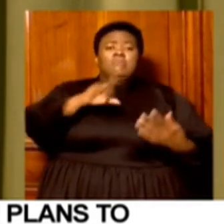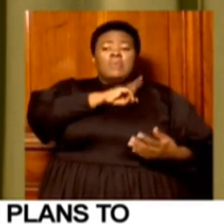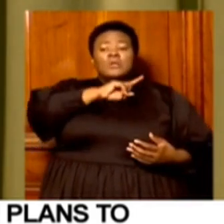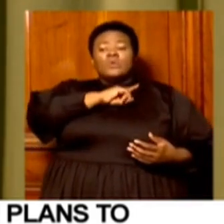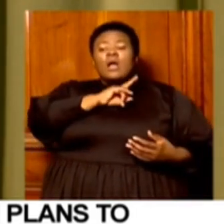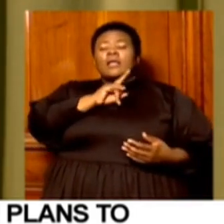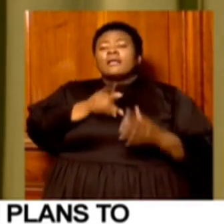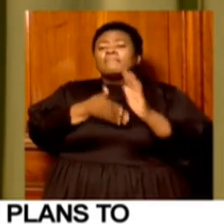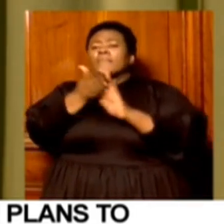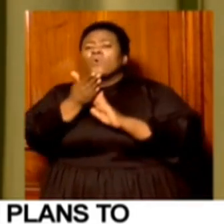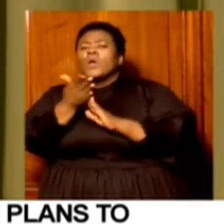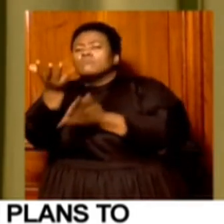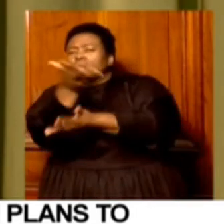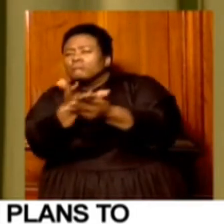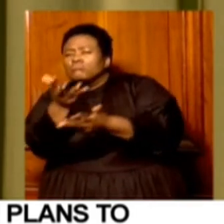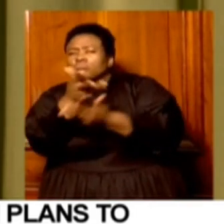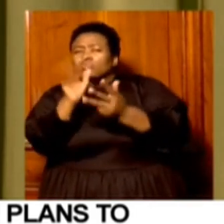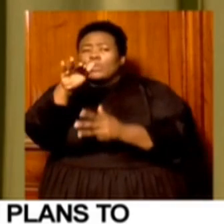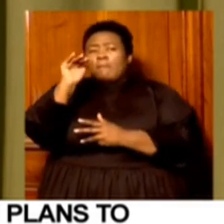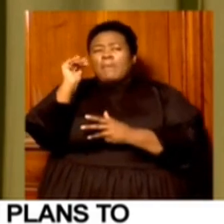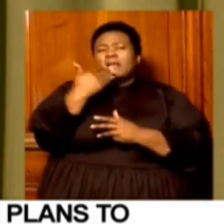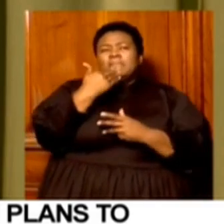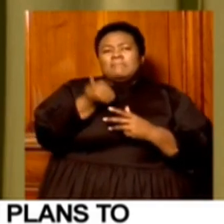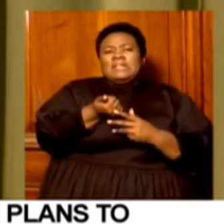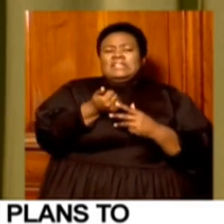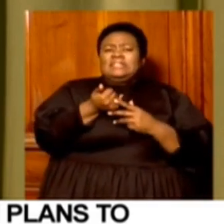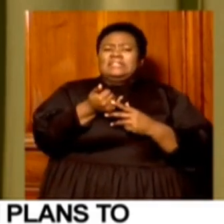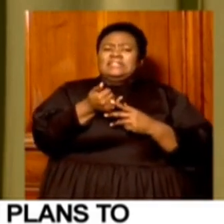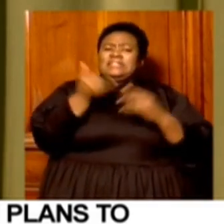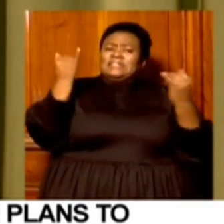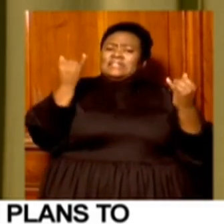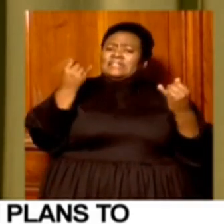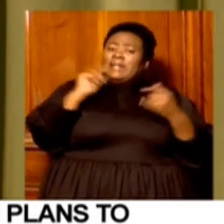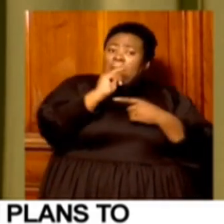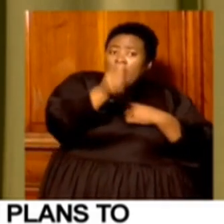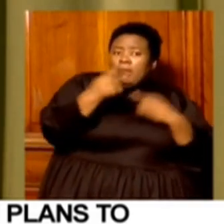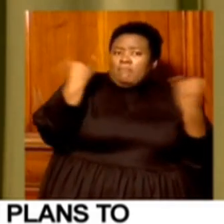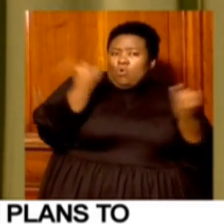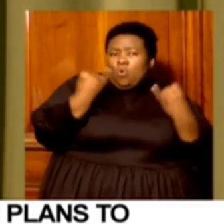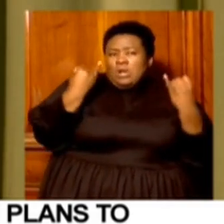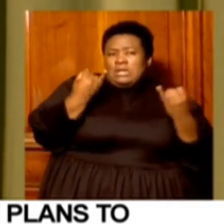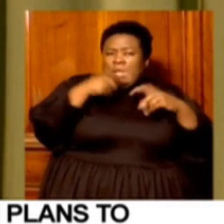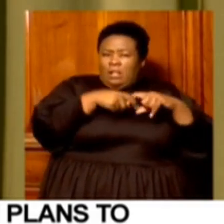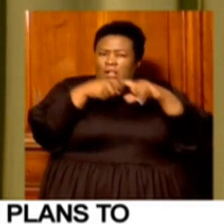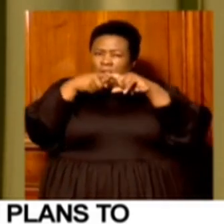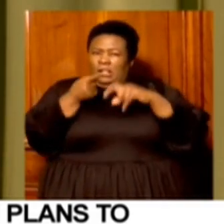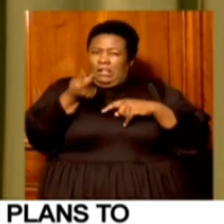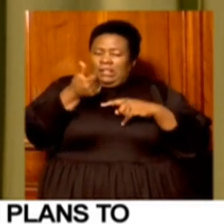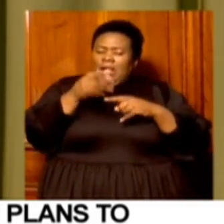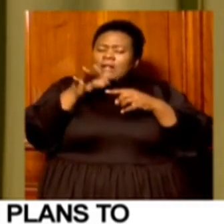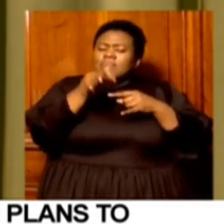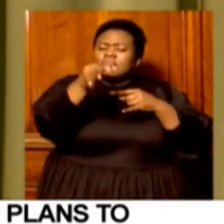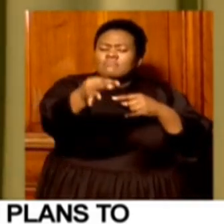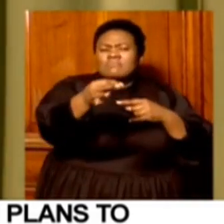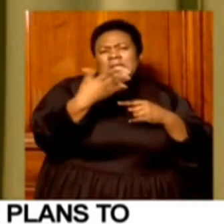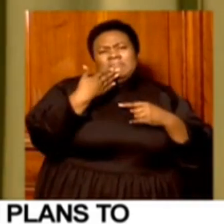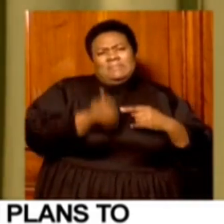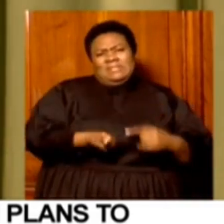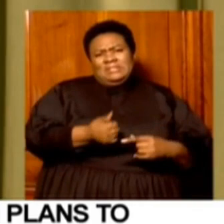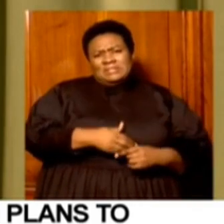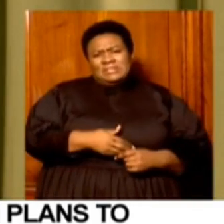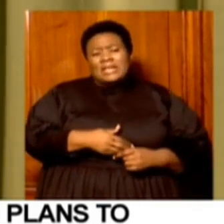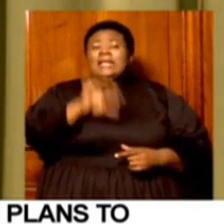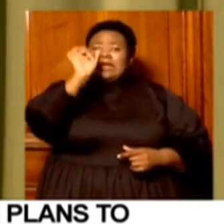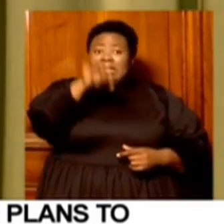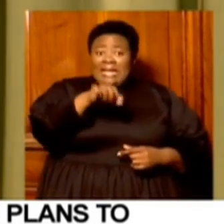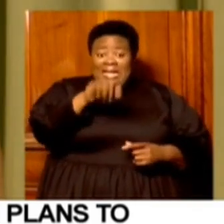Maybe better days will catch up with us more than we would have expected. Yes, we are in the peak, or